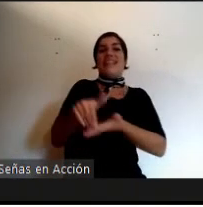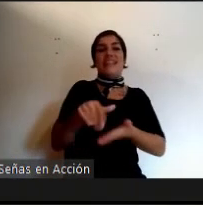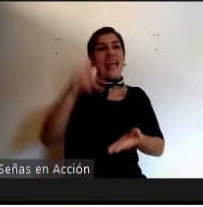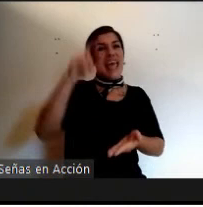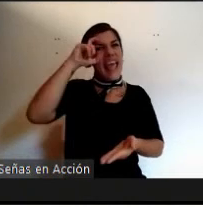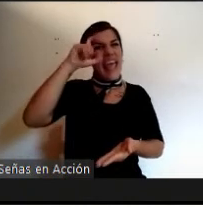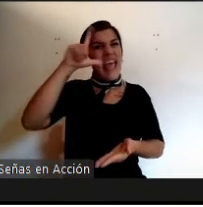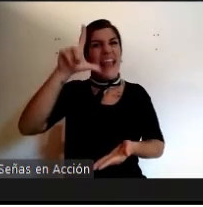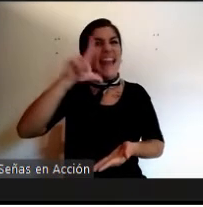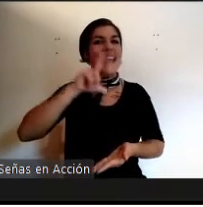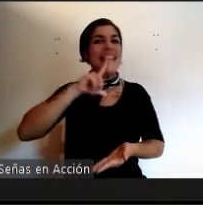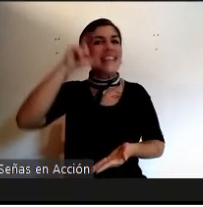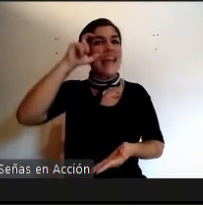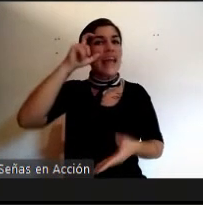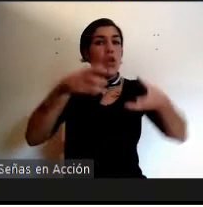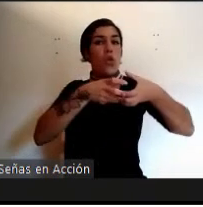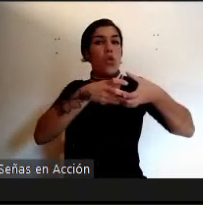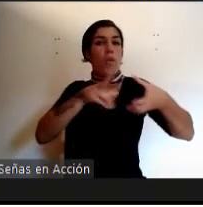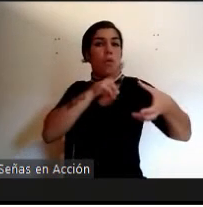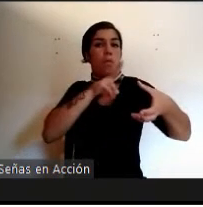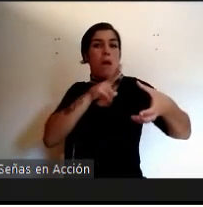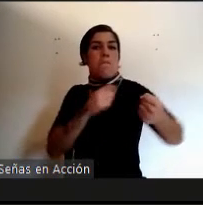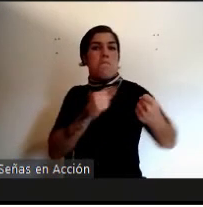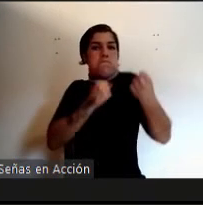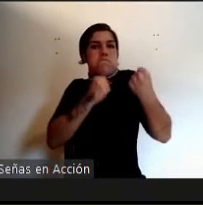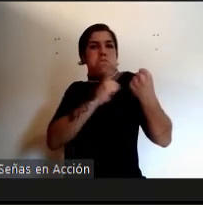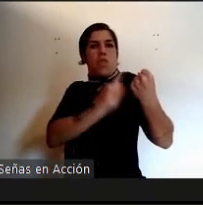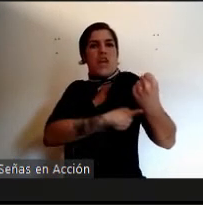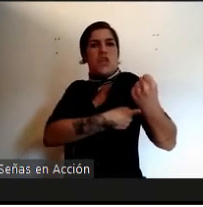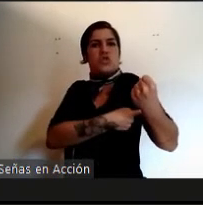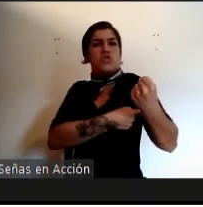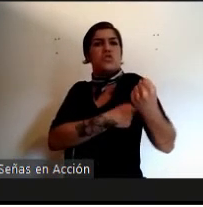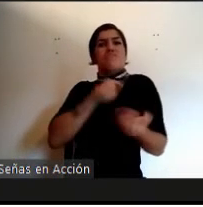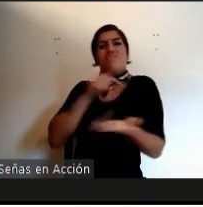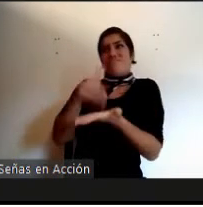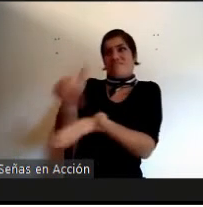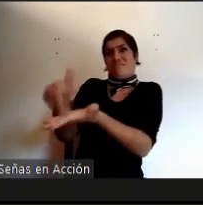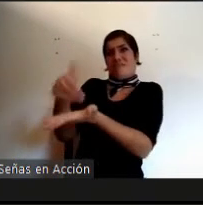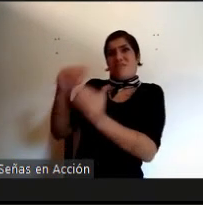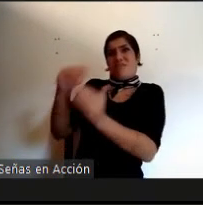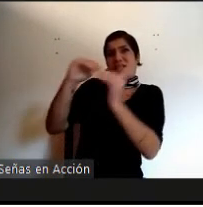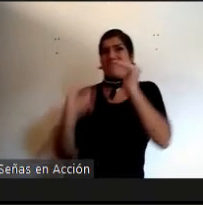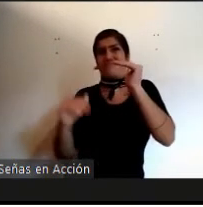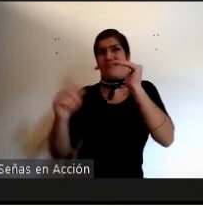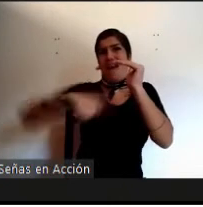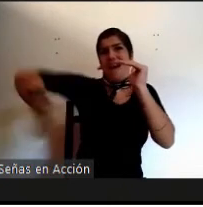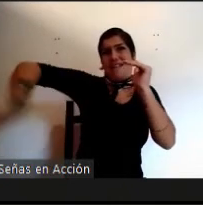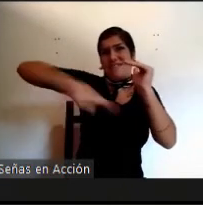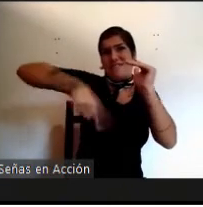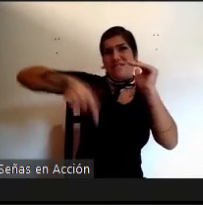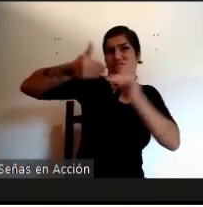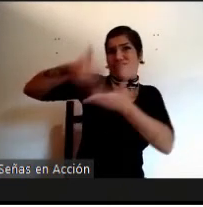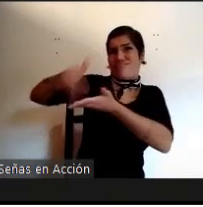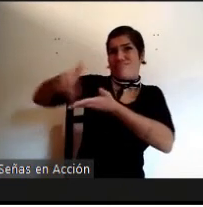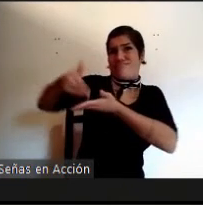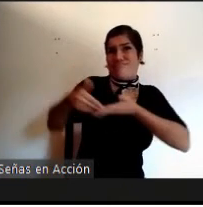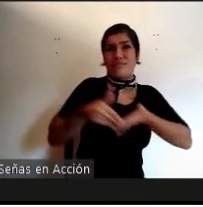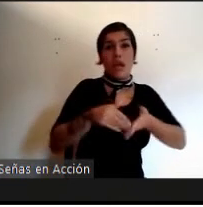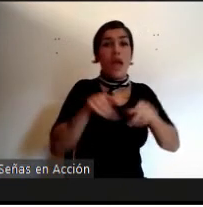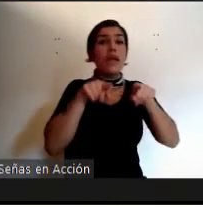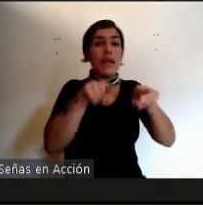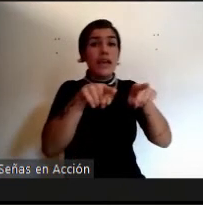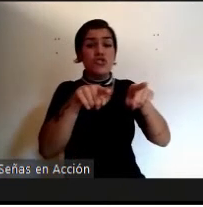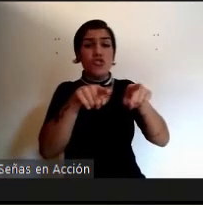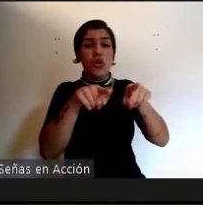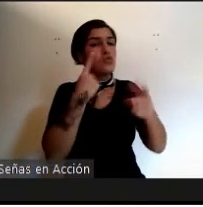welcome, but this is that we need to reivindicate on that, that is modifying the cultural economy in connection to not